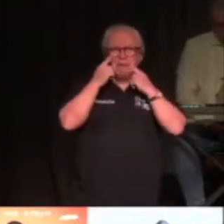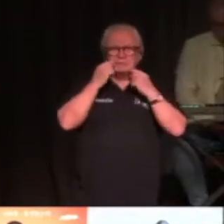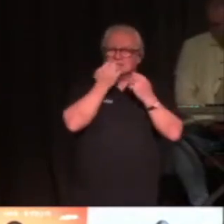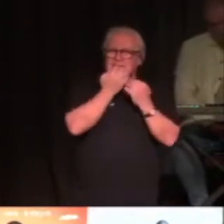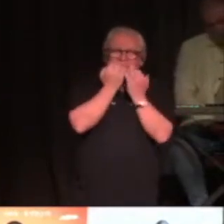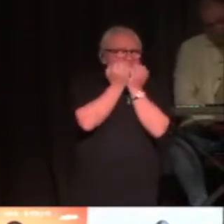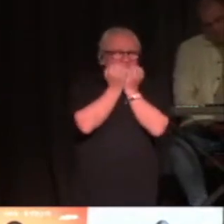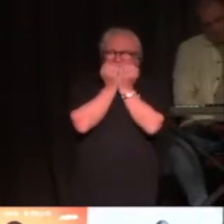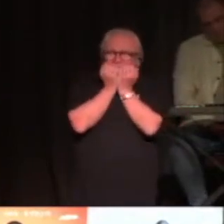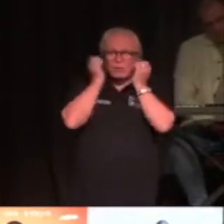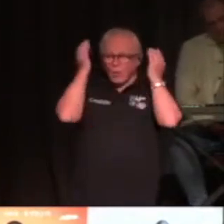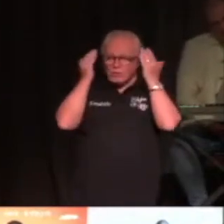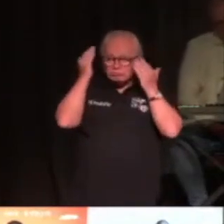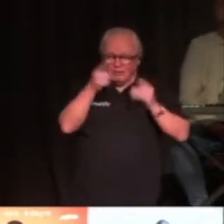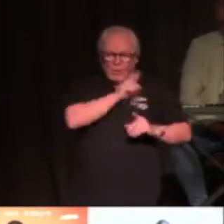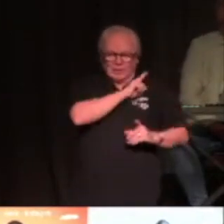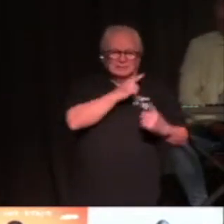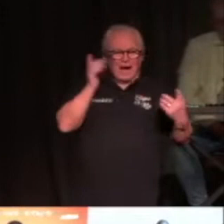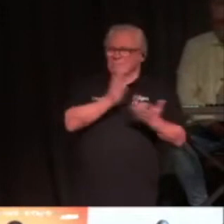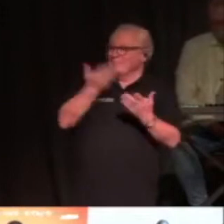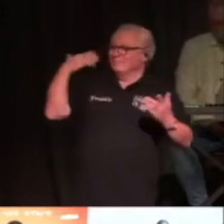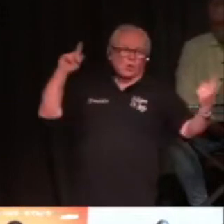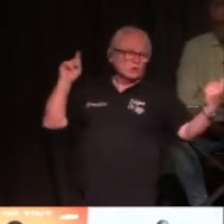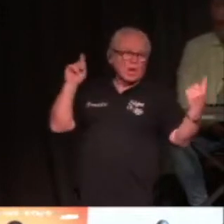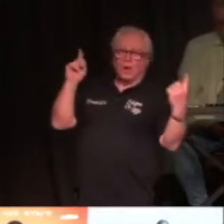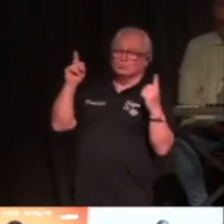in that moment that they were so close.